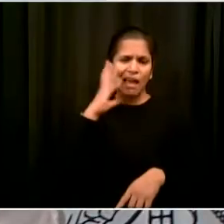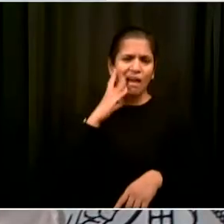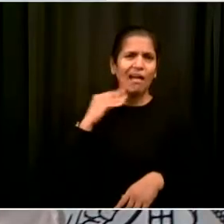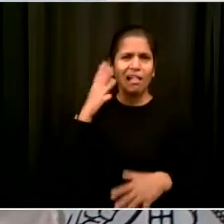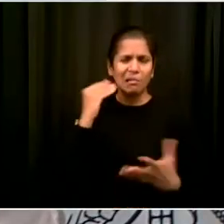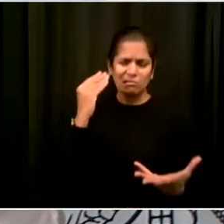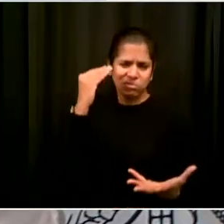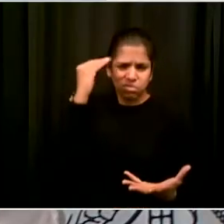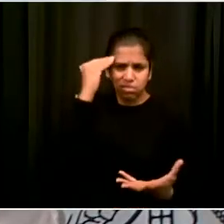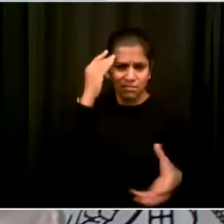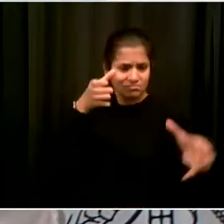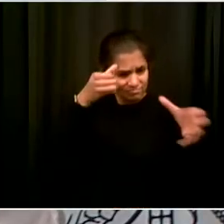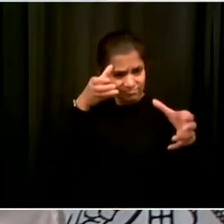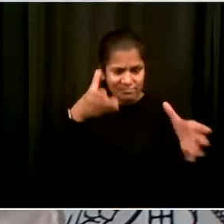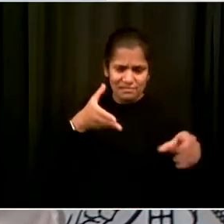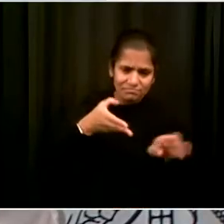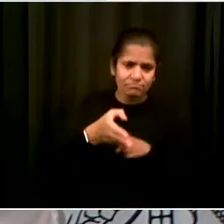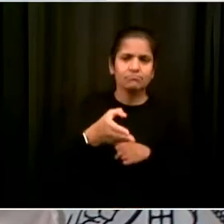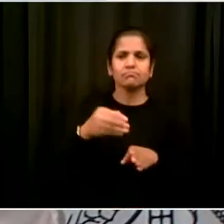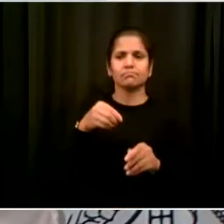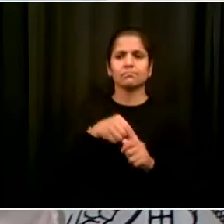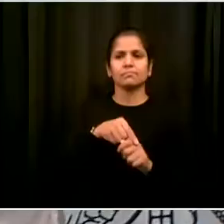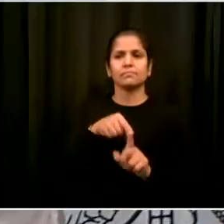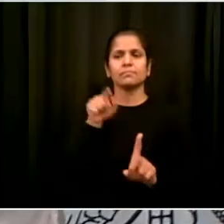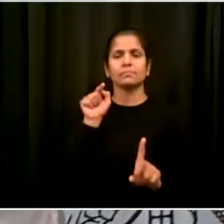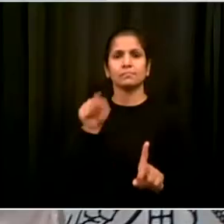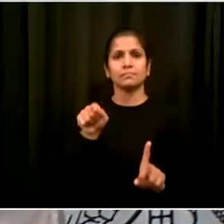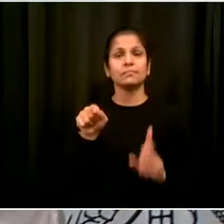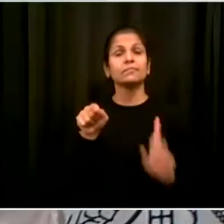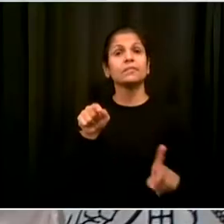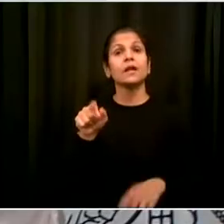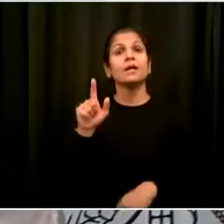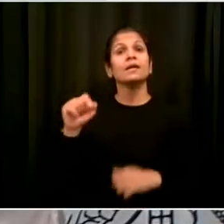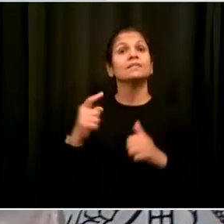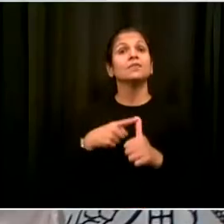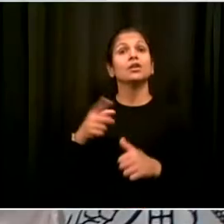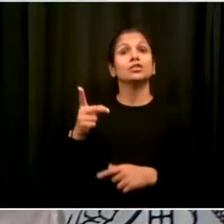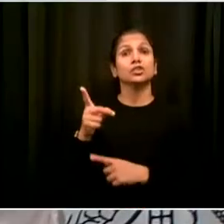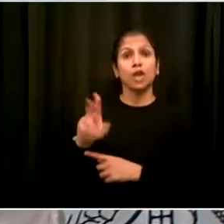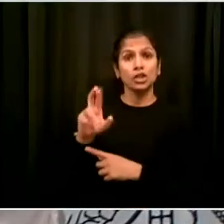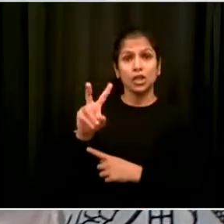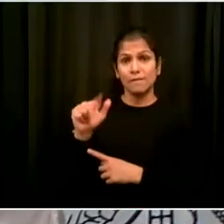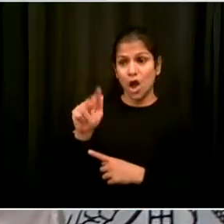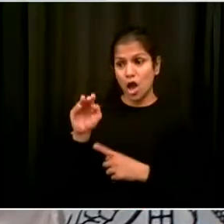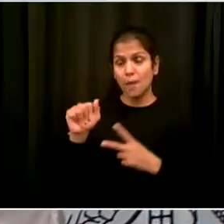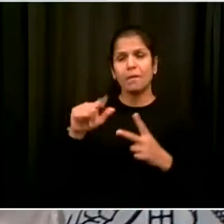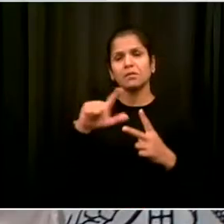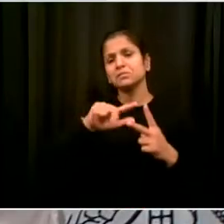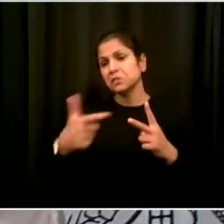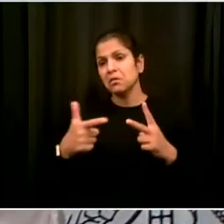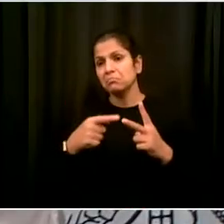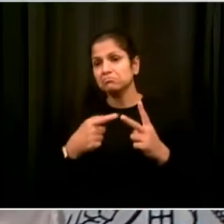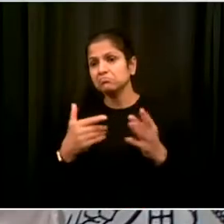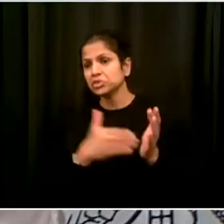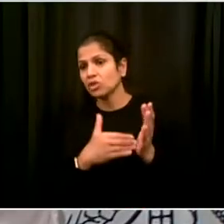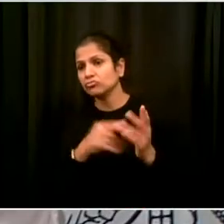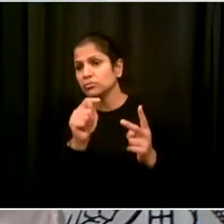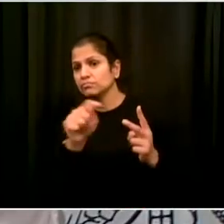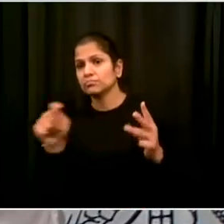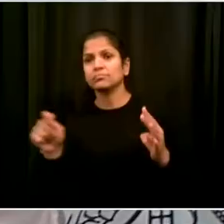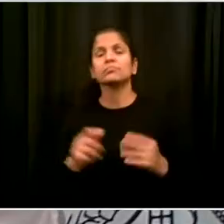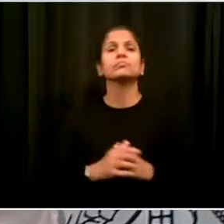So Dr. Varma, then Dr. Easterling, and Dr. Katz, anything they want to add. But to the question